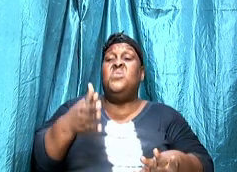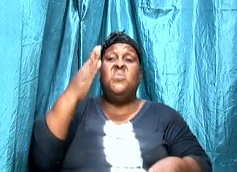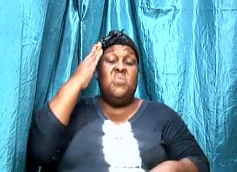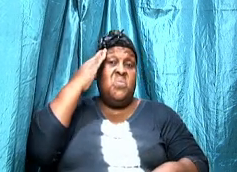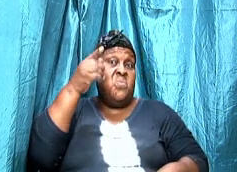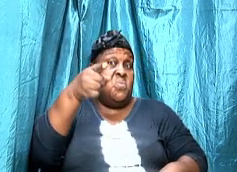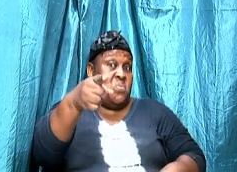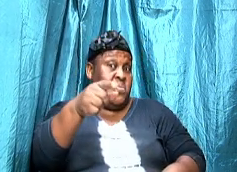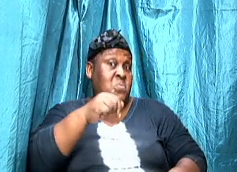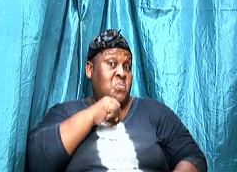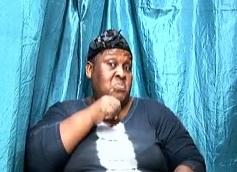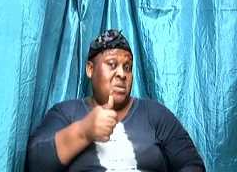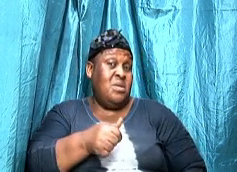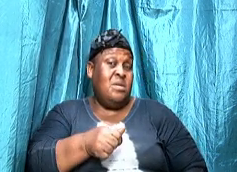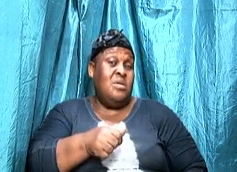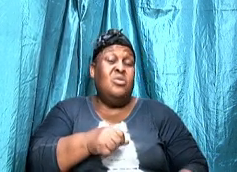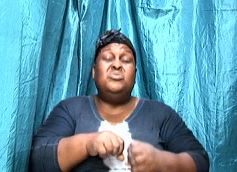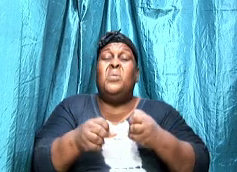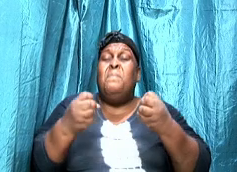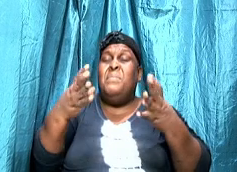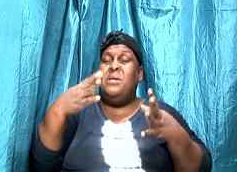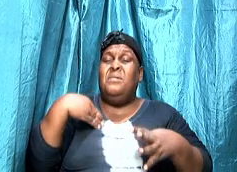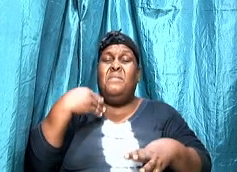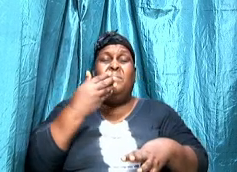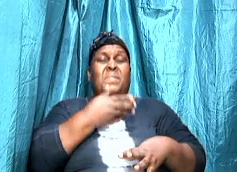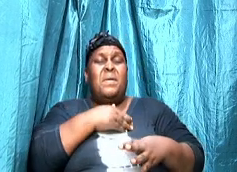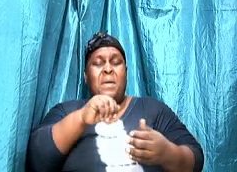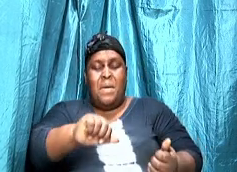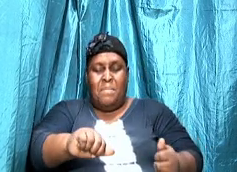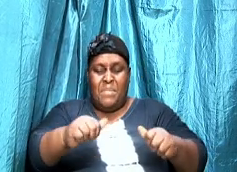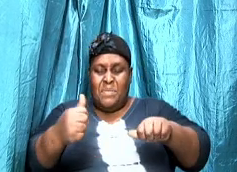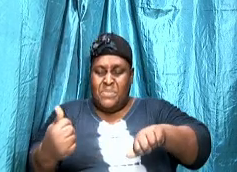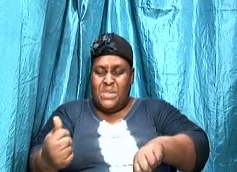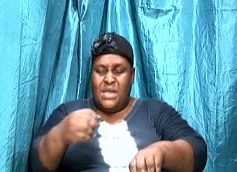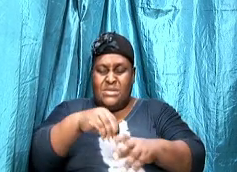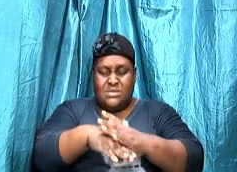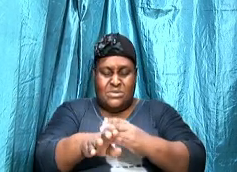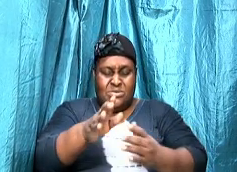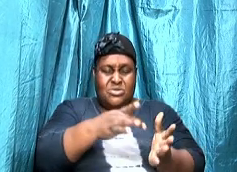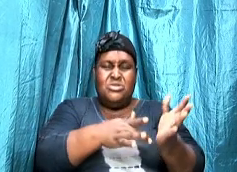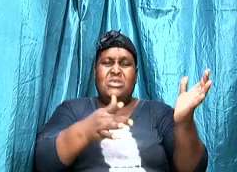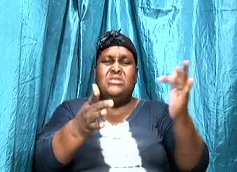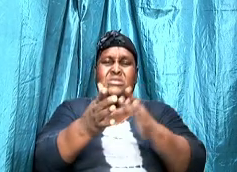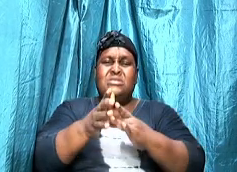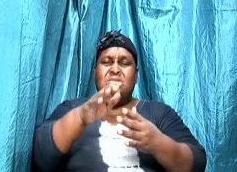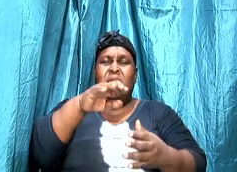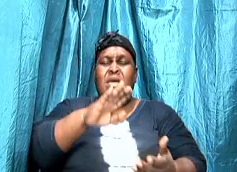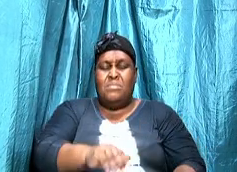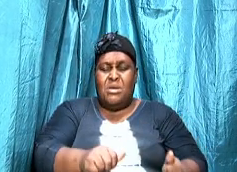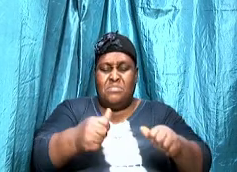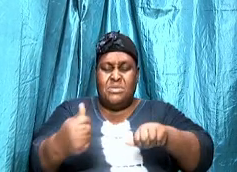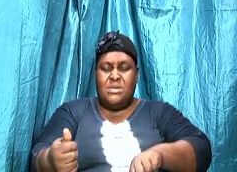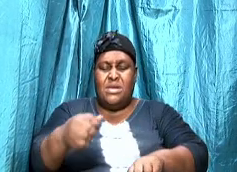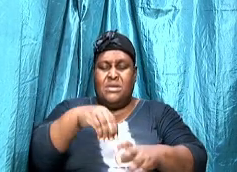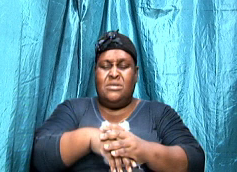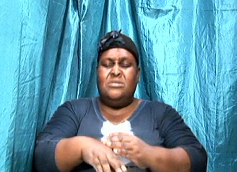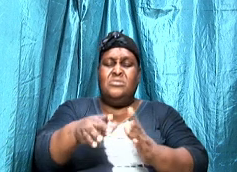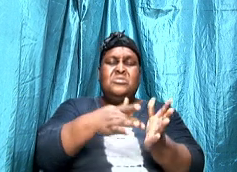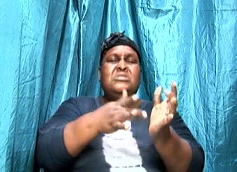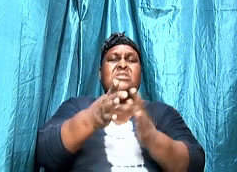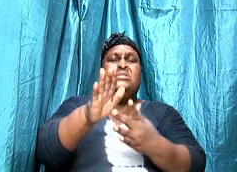not that so many of us as were baptized into Christ were baptized into his